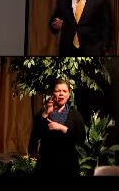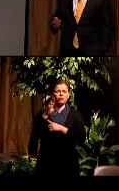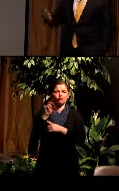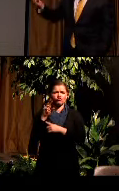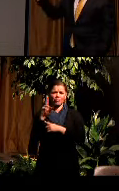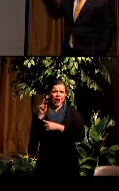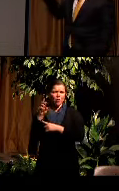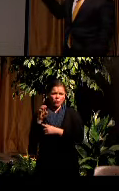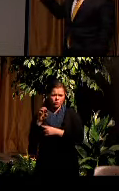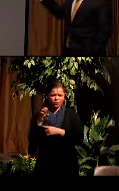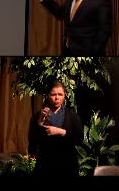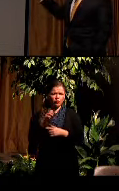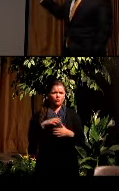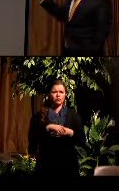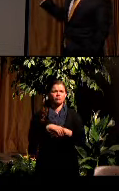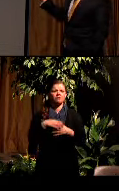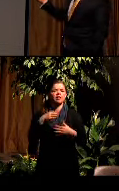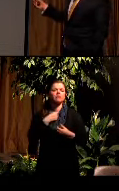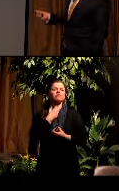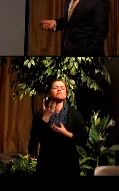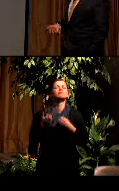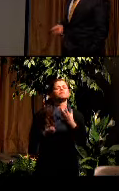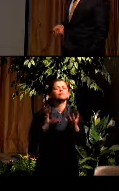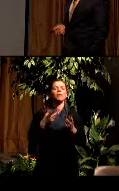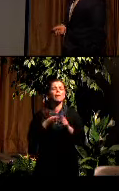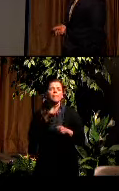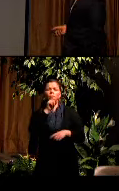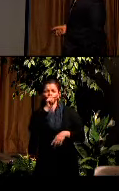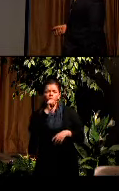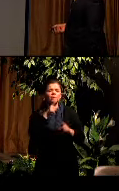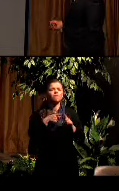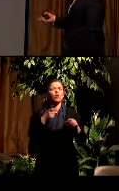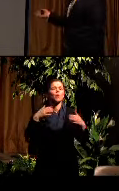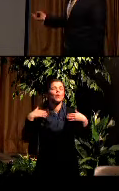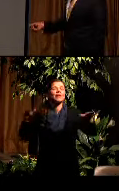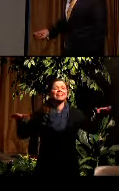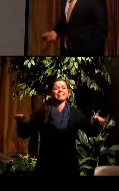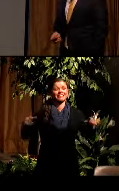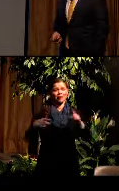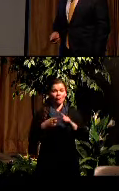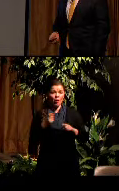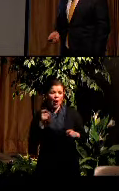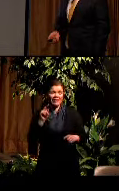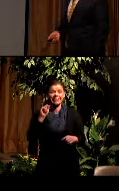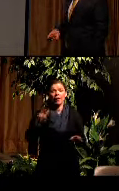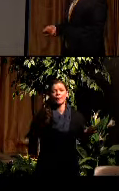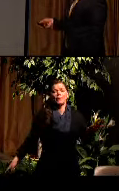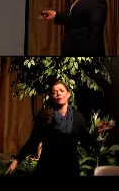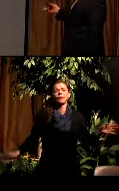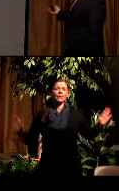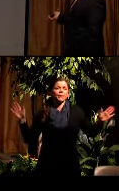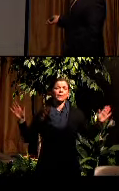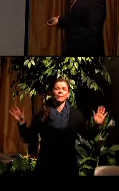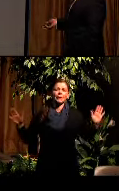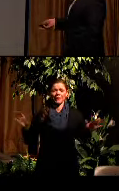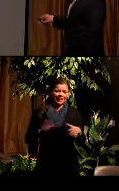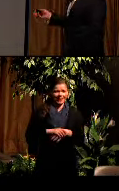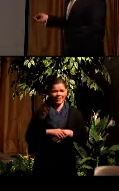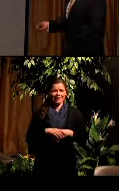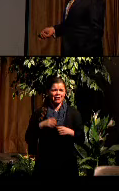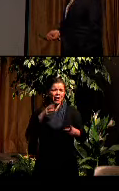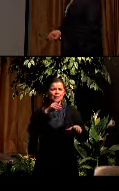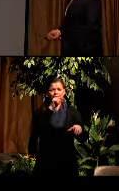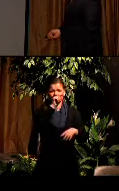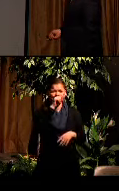tails. They occur at elevations as high as Mount Everest to as low as the Amazon rainforest. Birds are remarkable. They